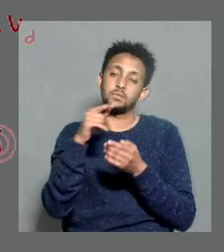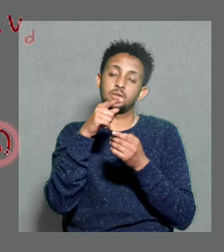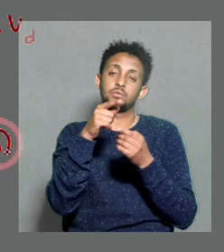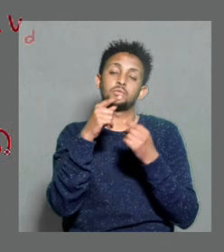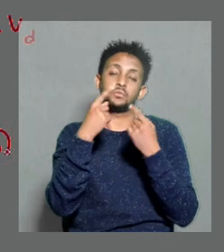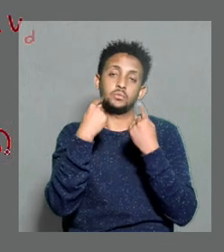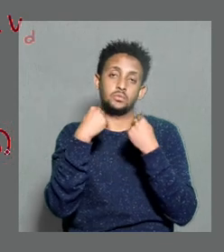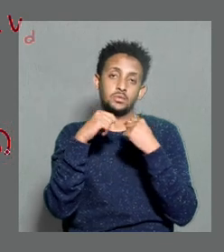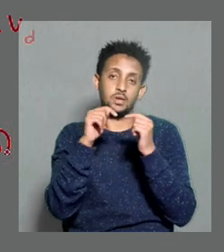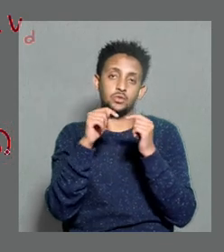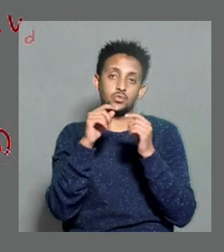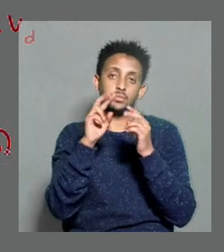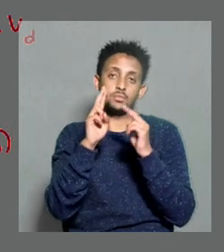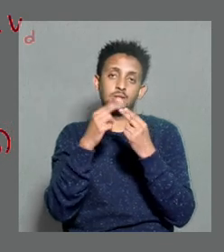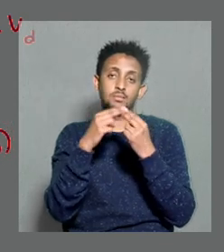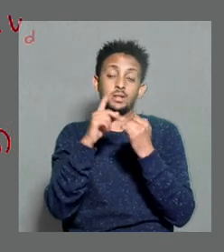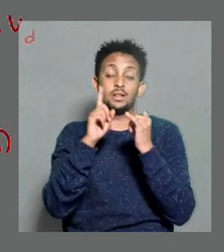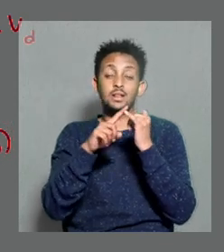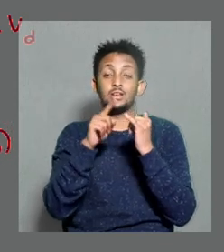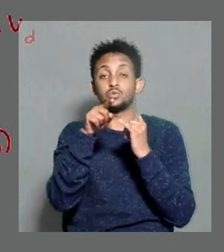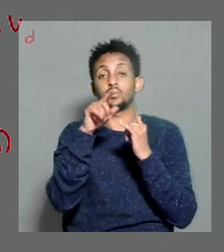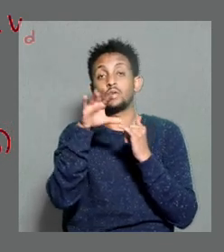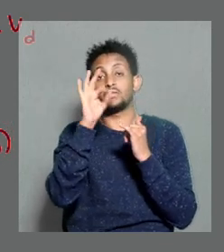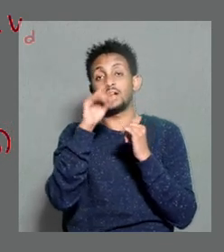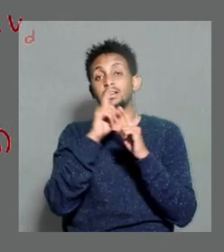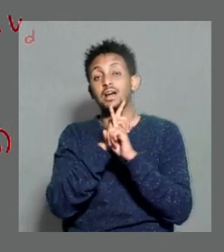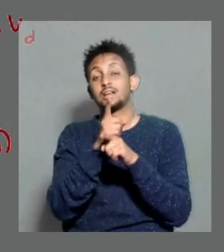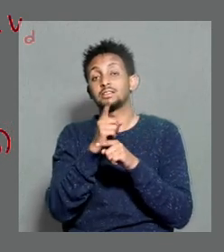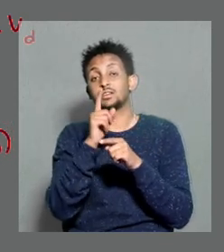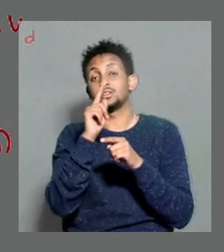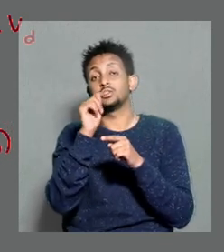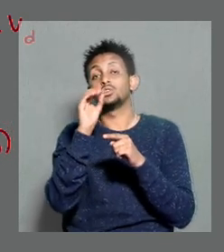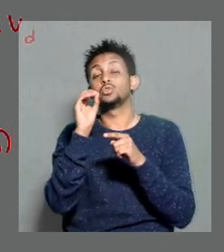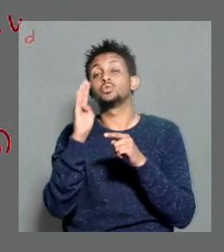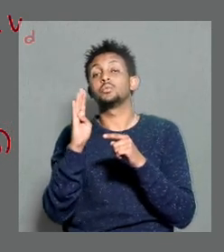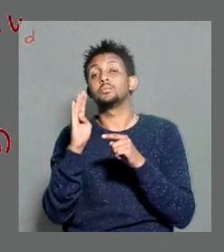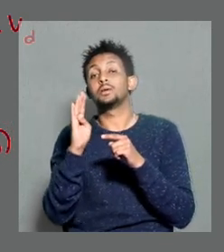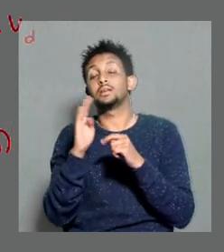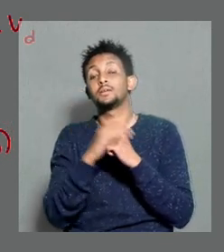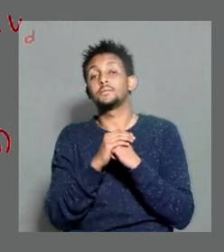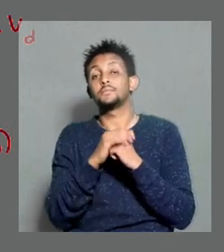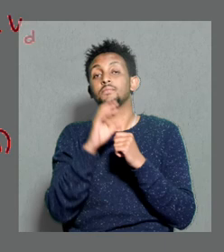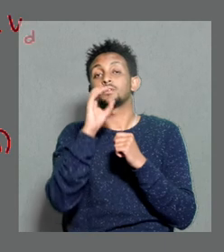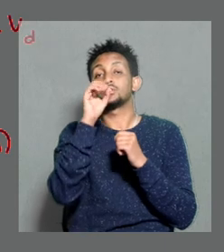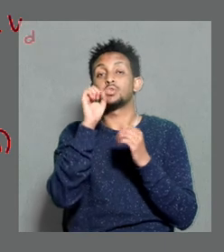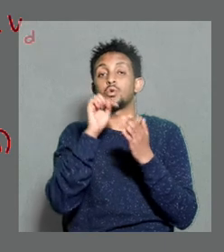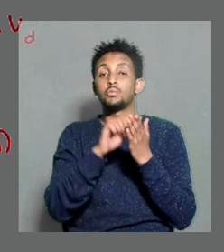to multiply with 10, at last you will find your answer to be